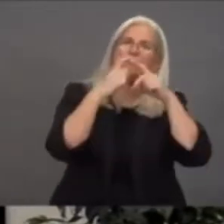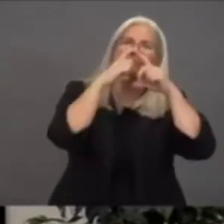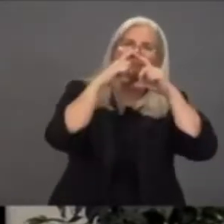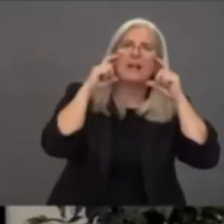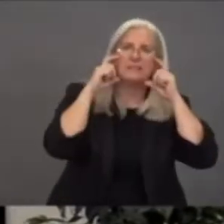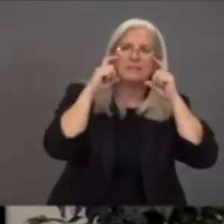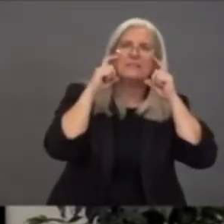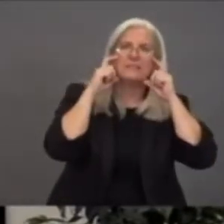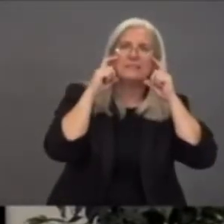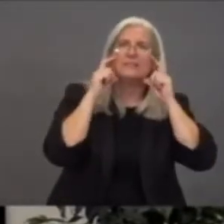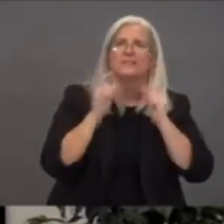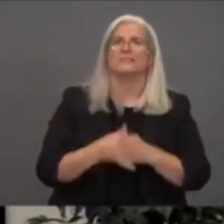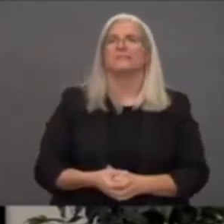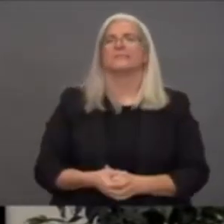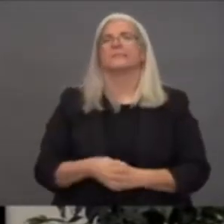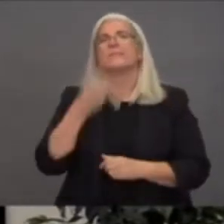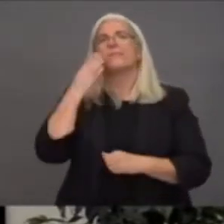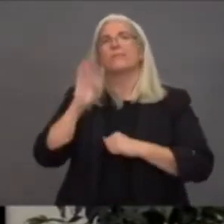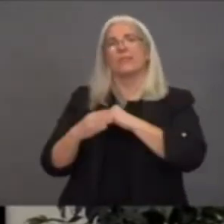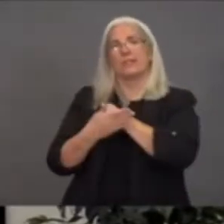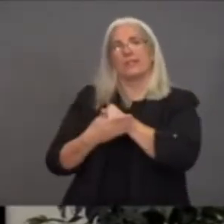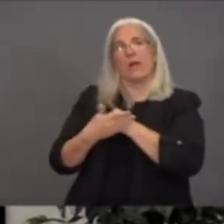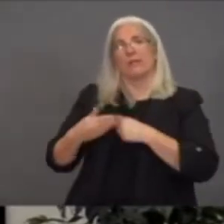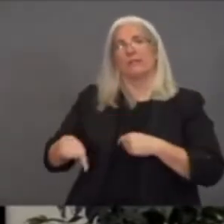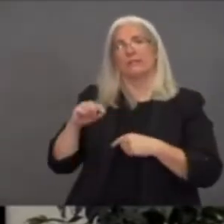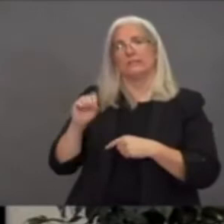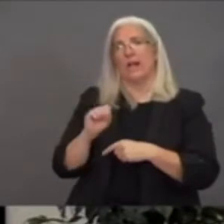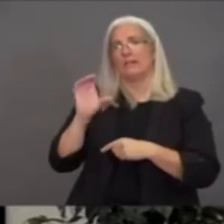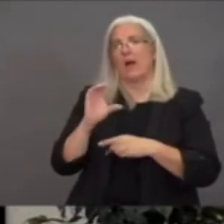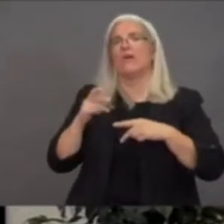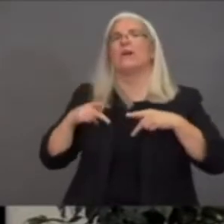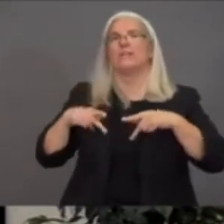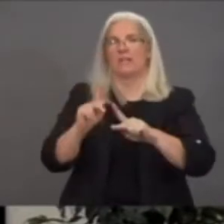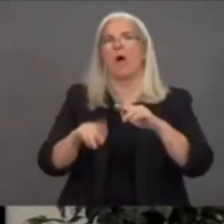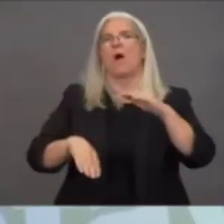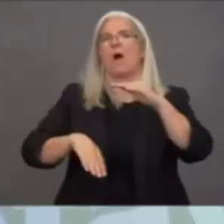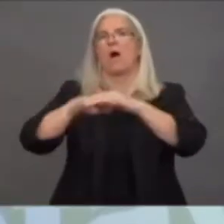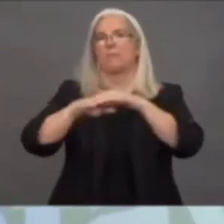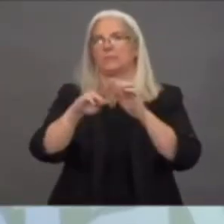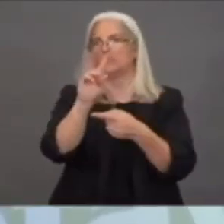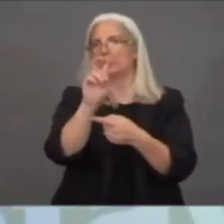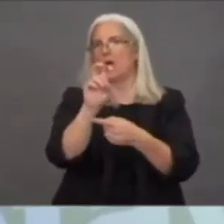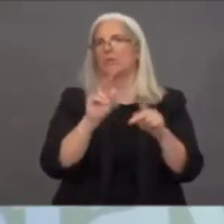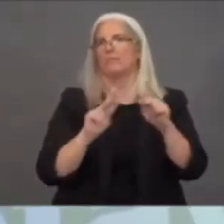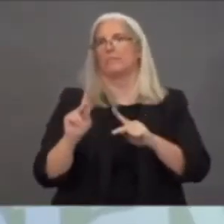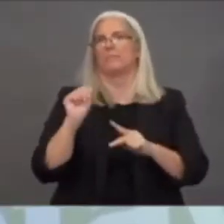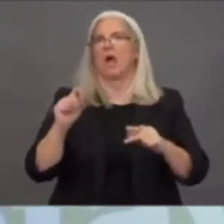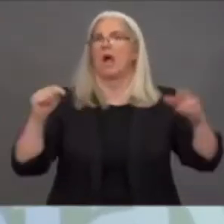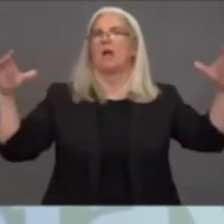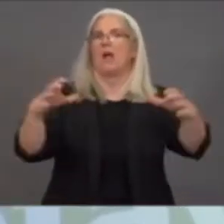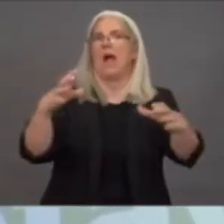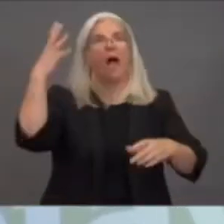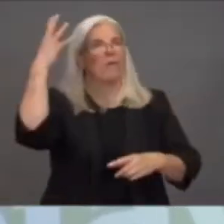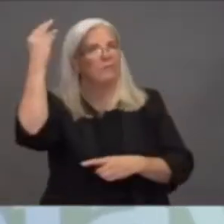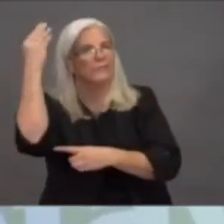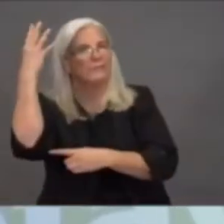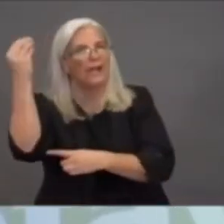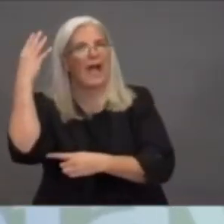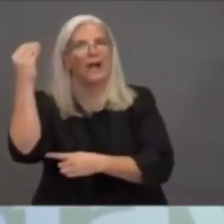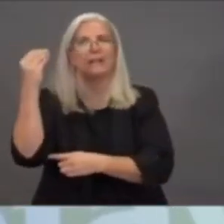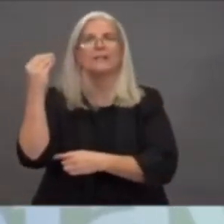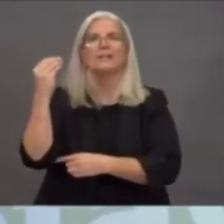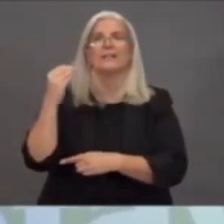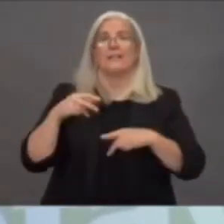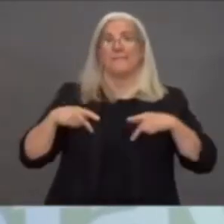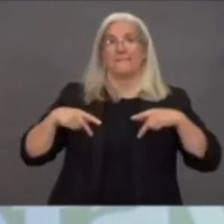county allows up to 200 individuals at an outdoor gathering. But just because it's allowed,